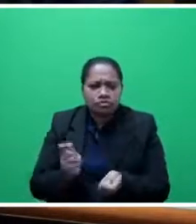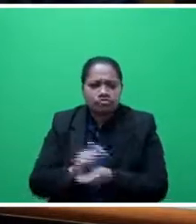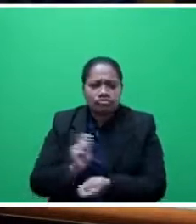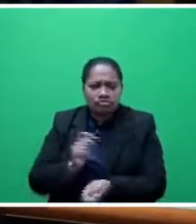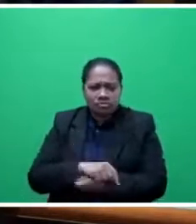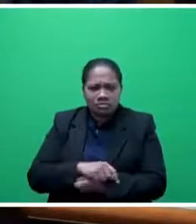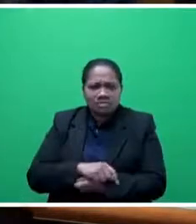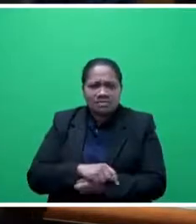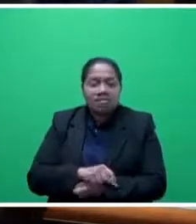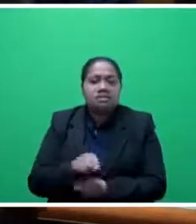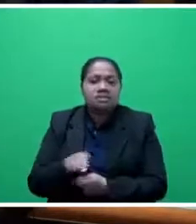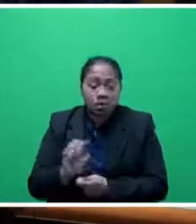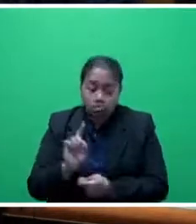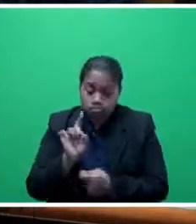Actually, I'm not sure